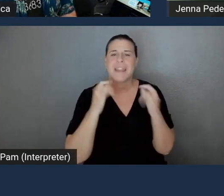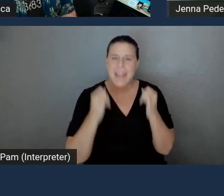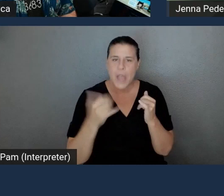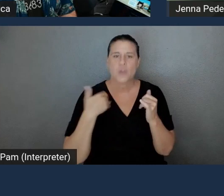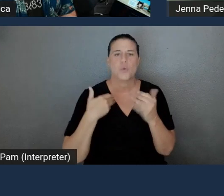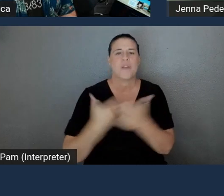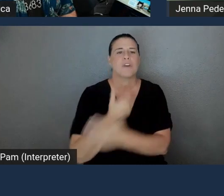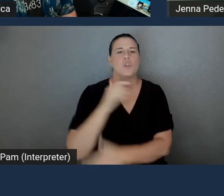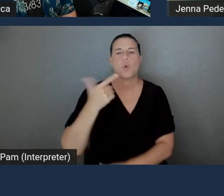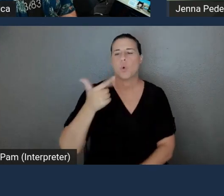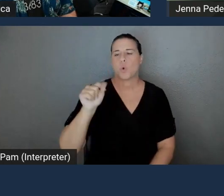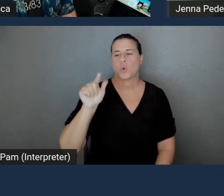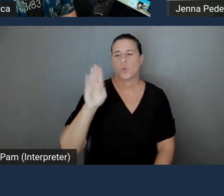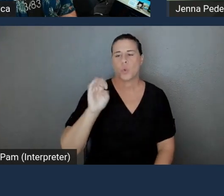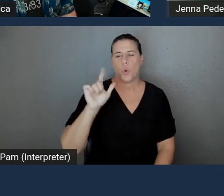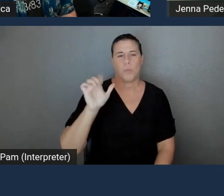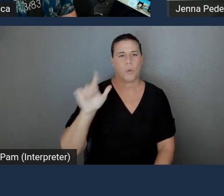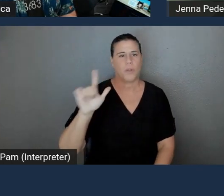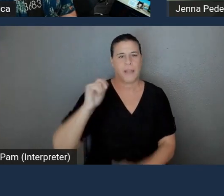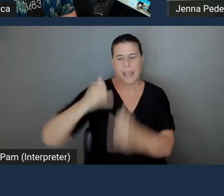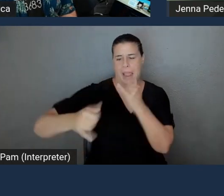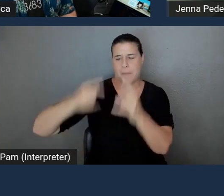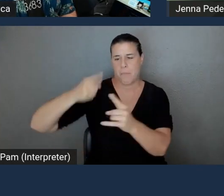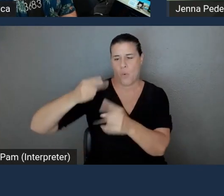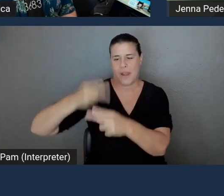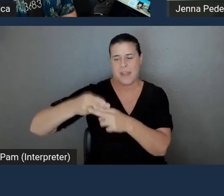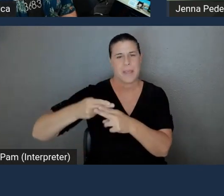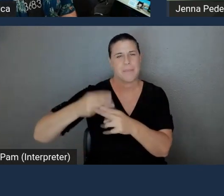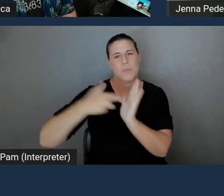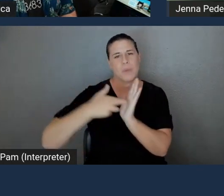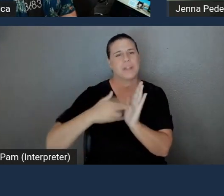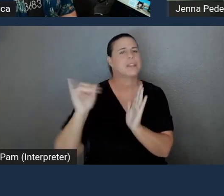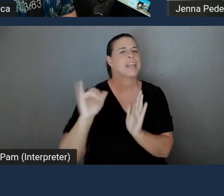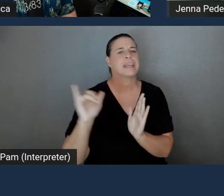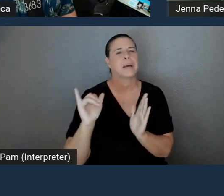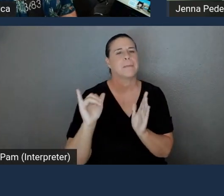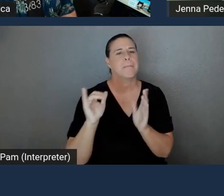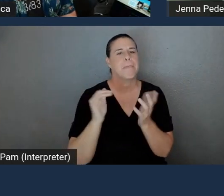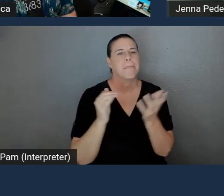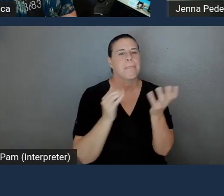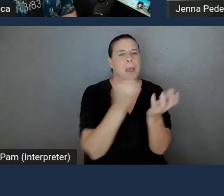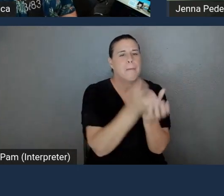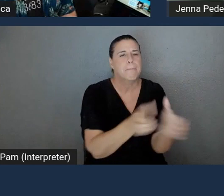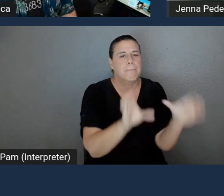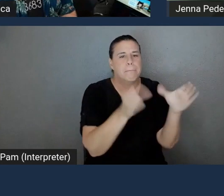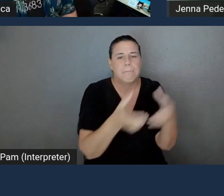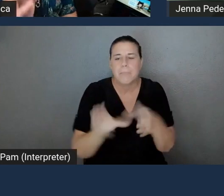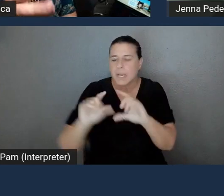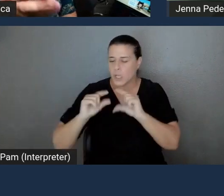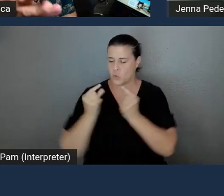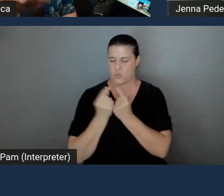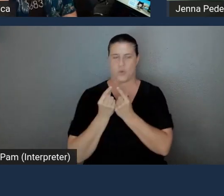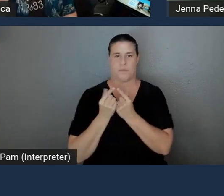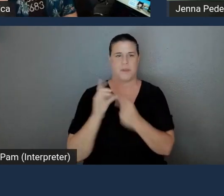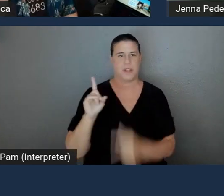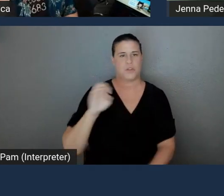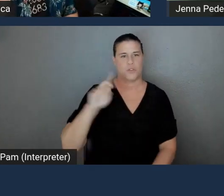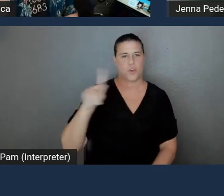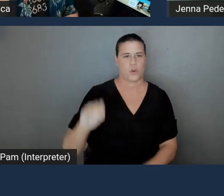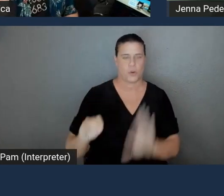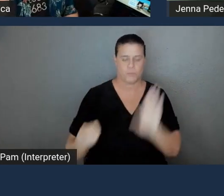new global endpoint name that represents sort of like a bucket group. Exactly. And here's an example.